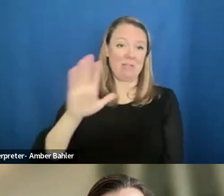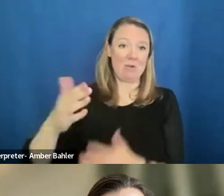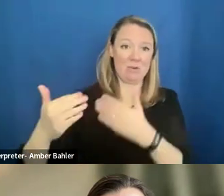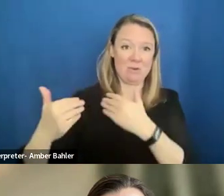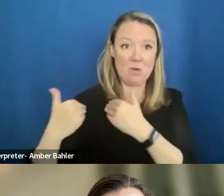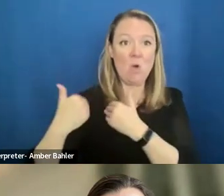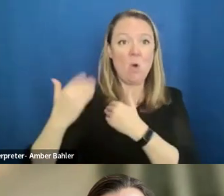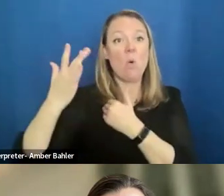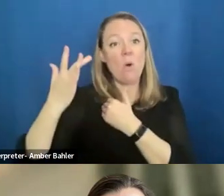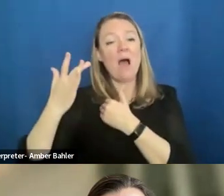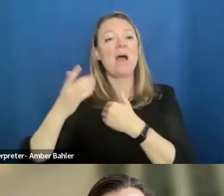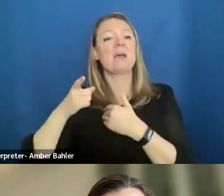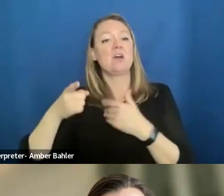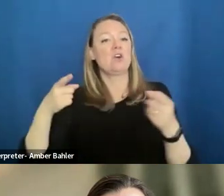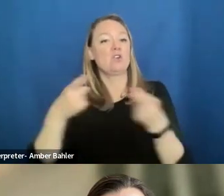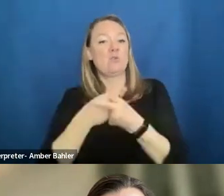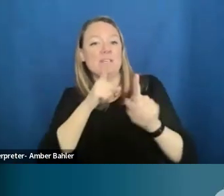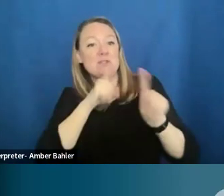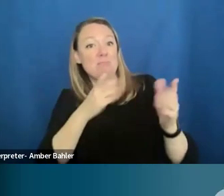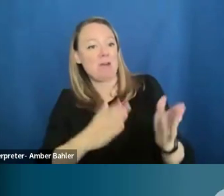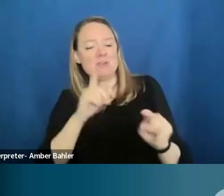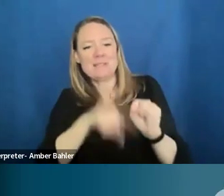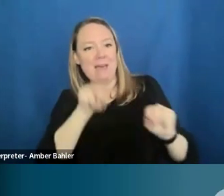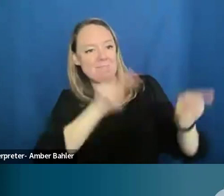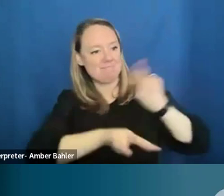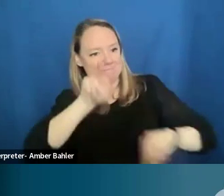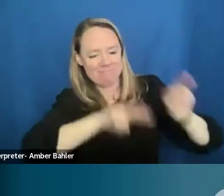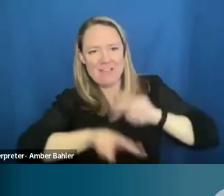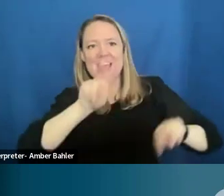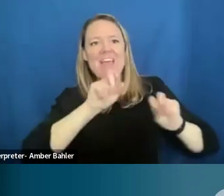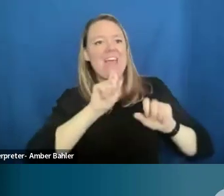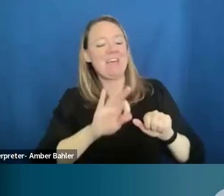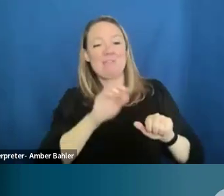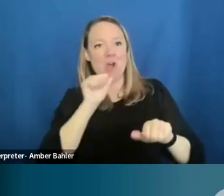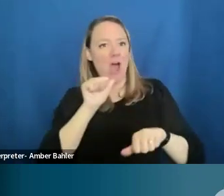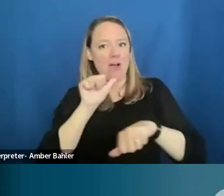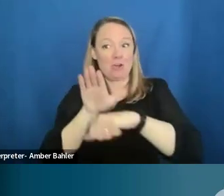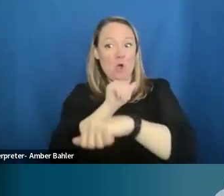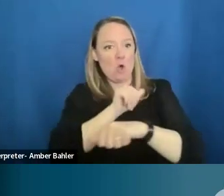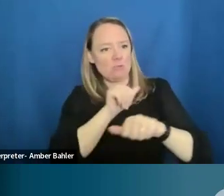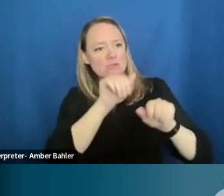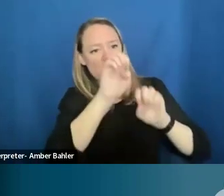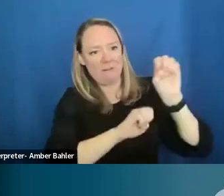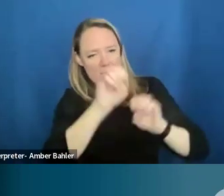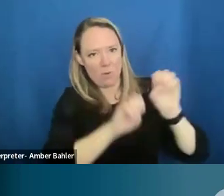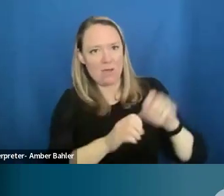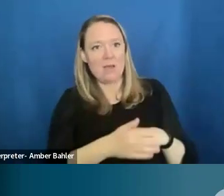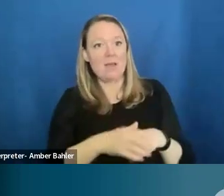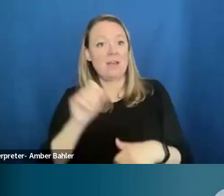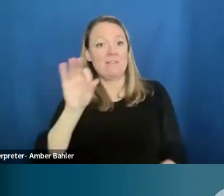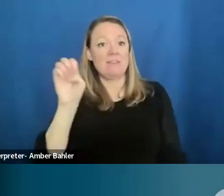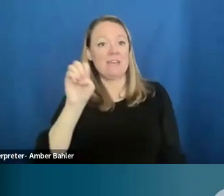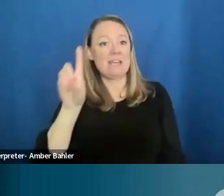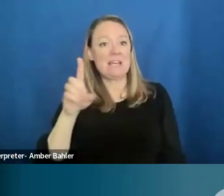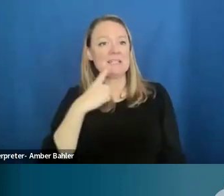to evaluate. And 75% of all detentions occur in the emergency department. So if an ED who says, they say things to me like, we have real